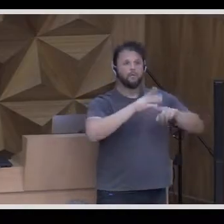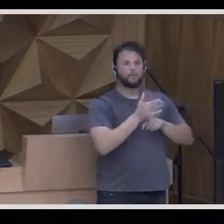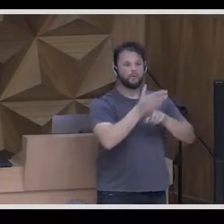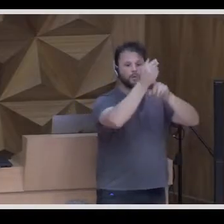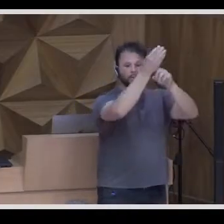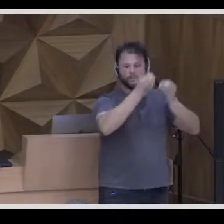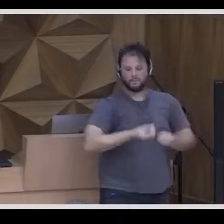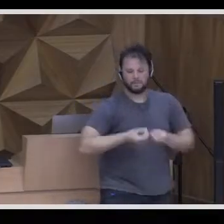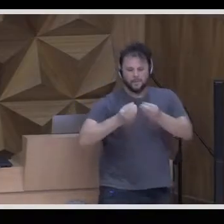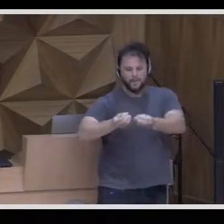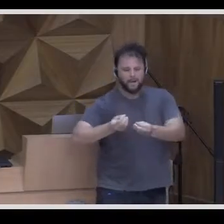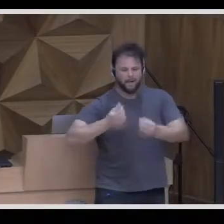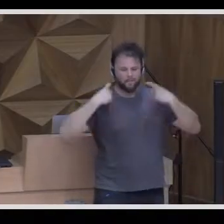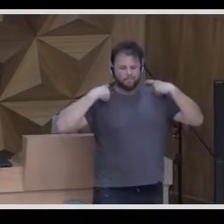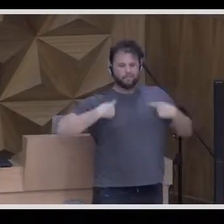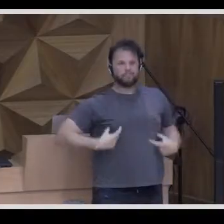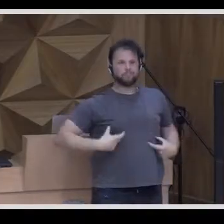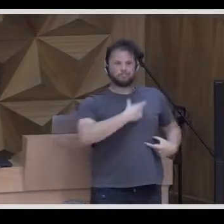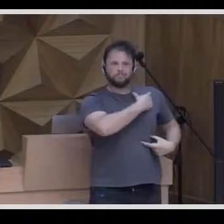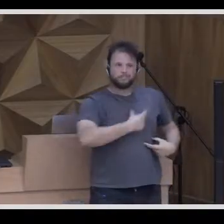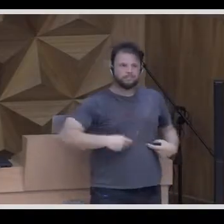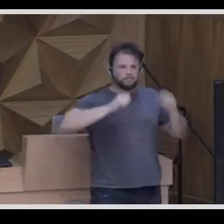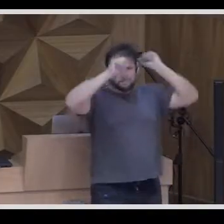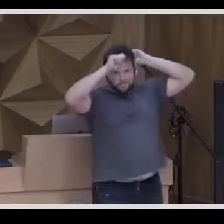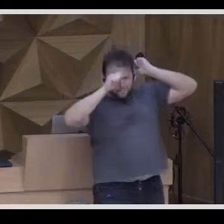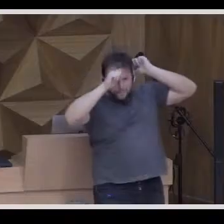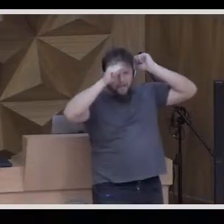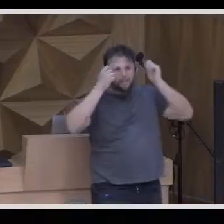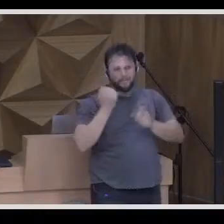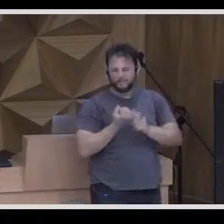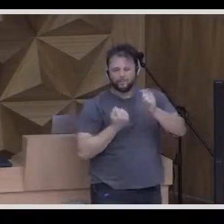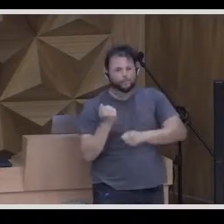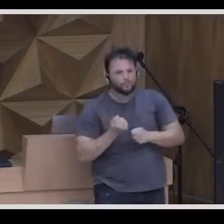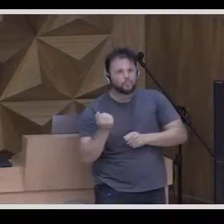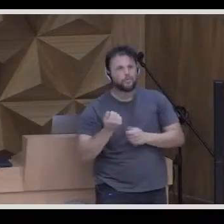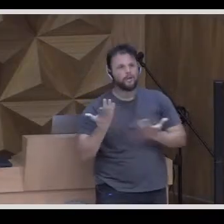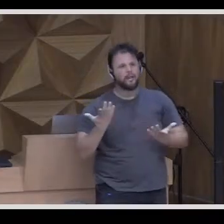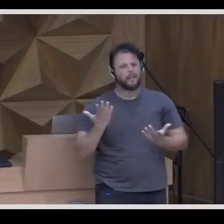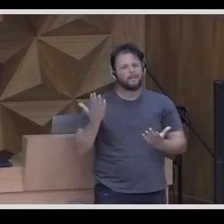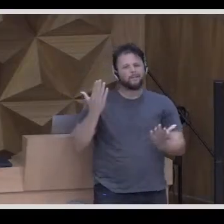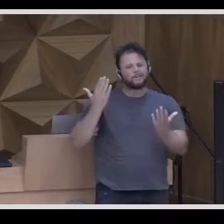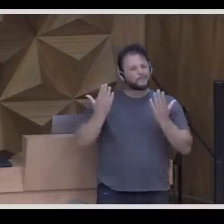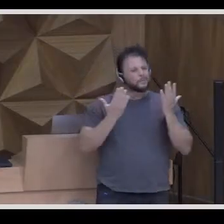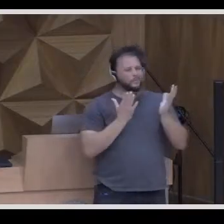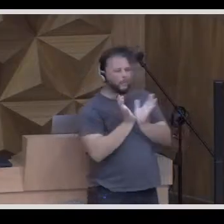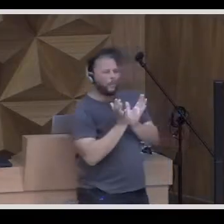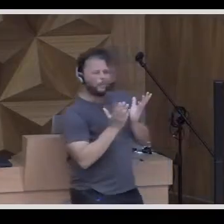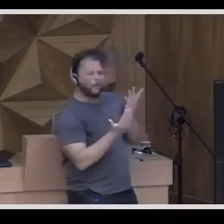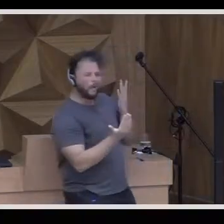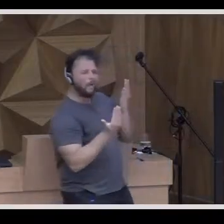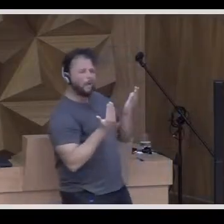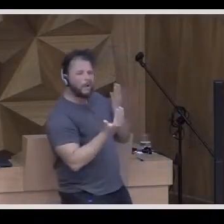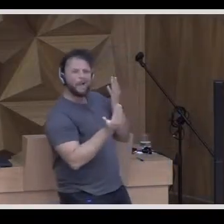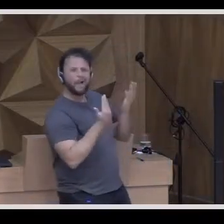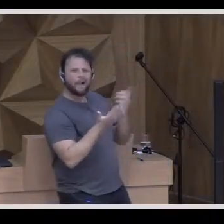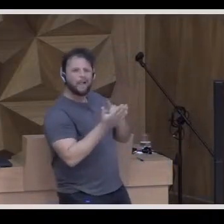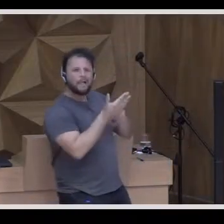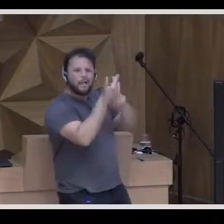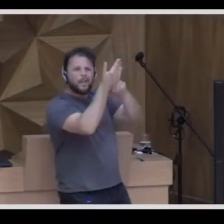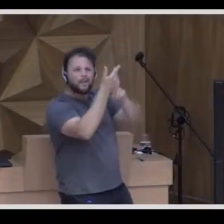was due to the technology. I think a lot of it was to do with kind of the suspicion from the workers themselves.